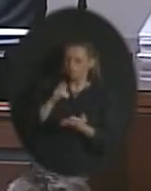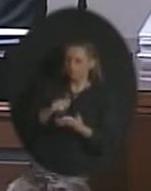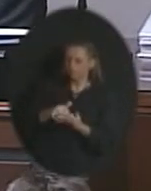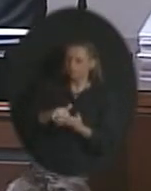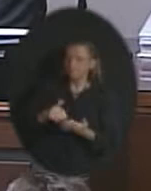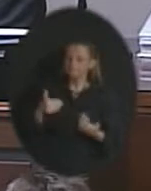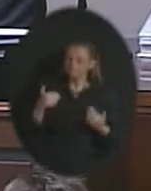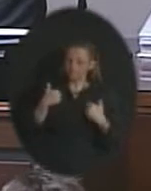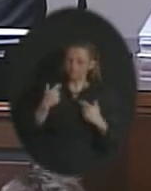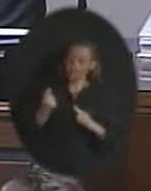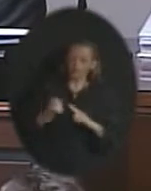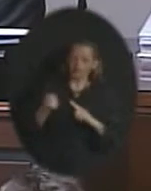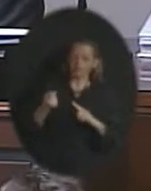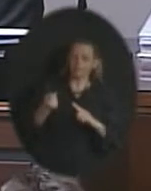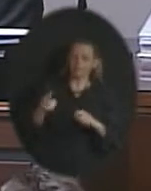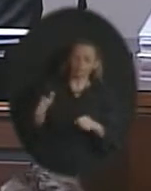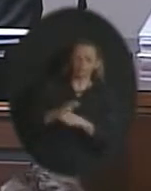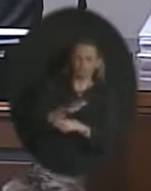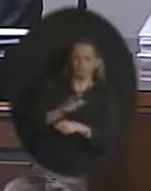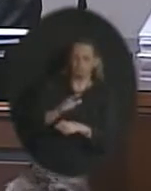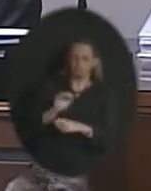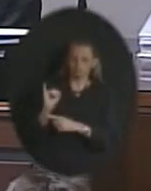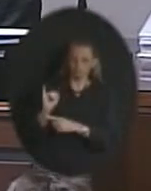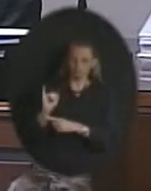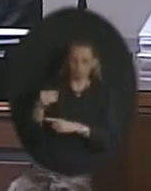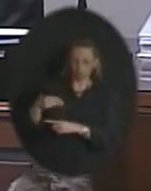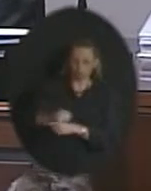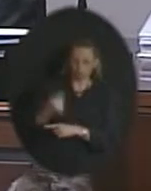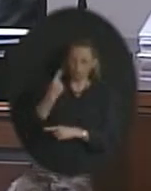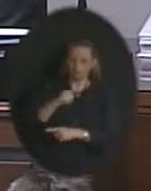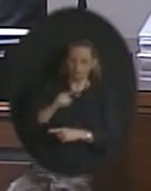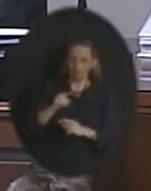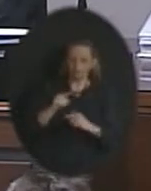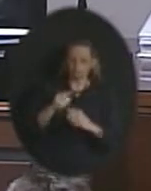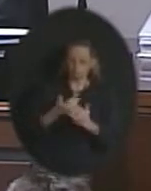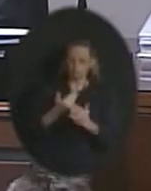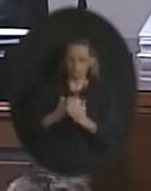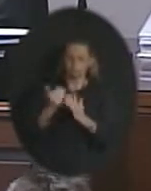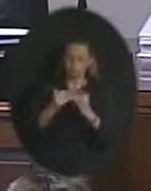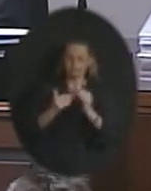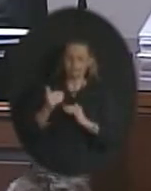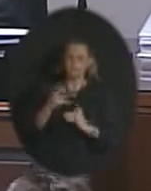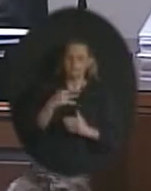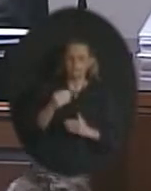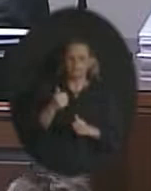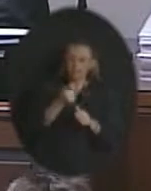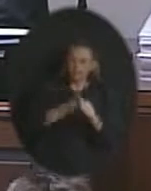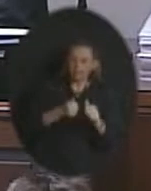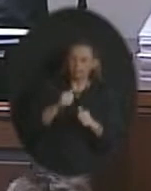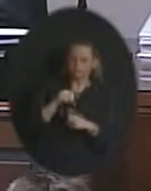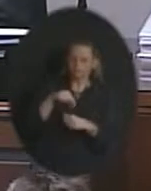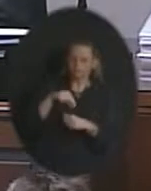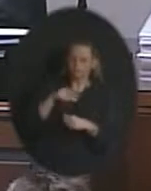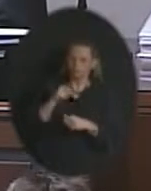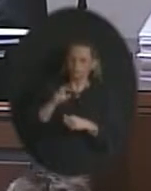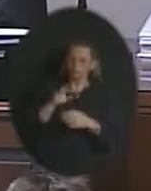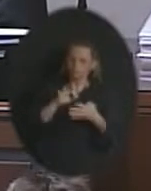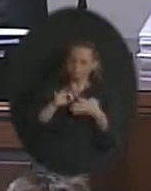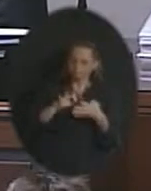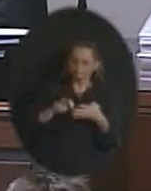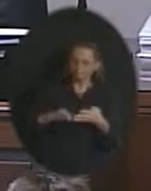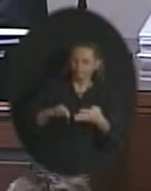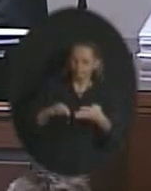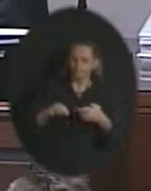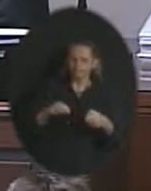coverage for buildings that we do additions to. There's automatic coverage for that. At least quarterly, I know the Thomas McGee, folks at Thomas